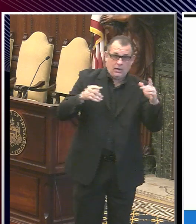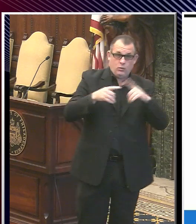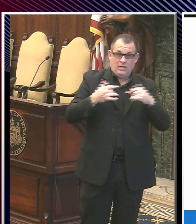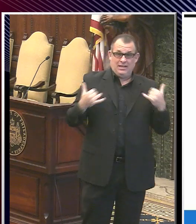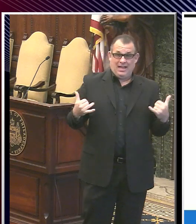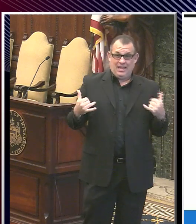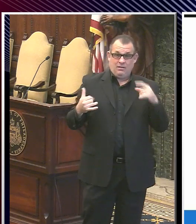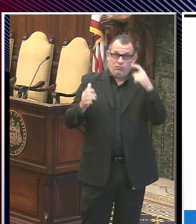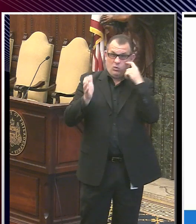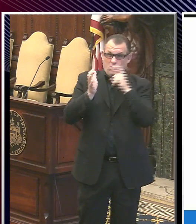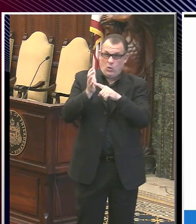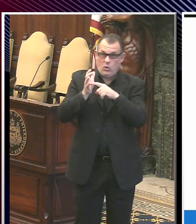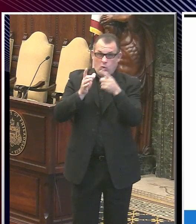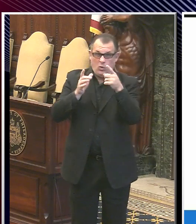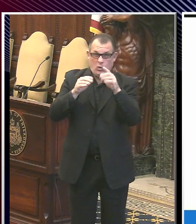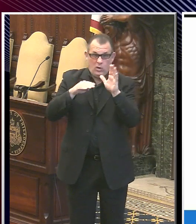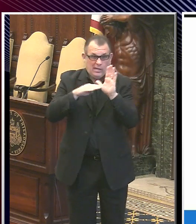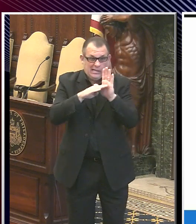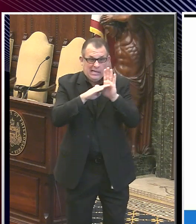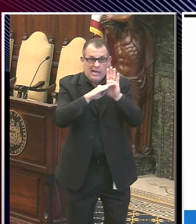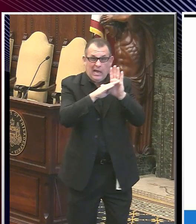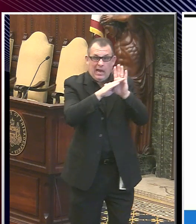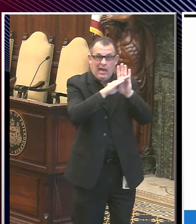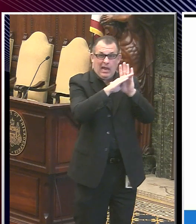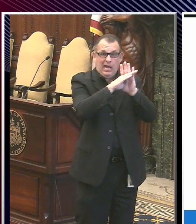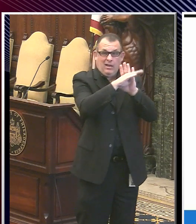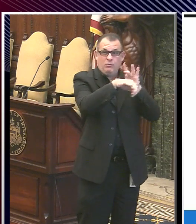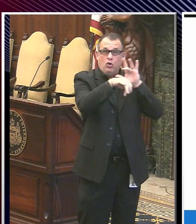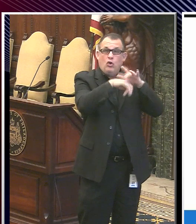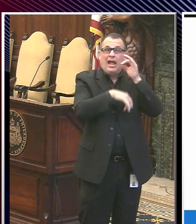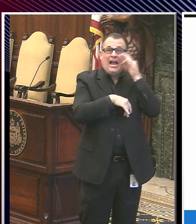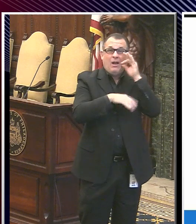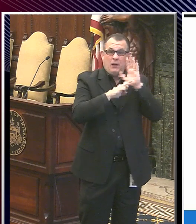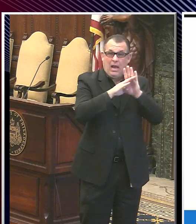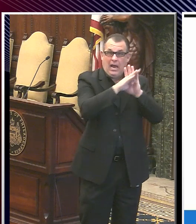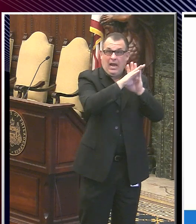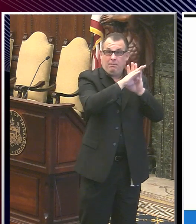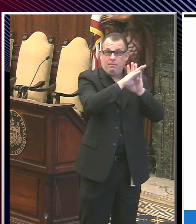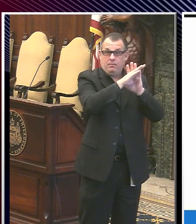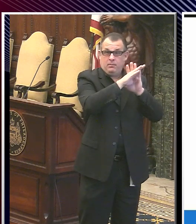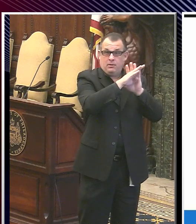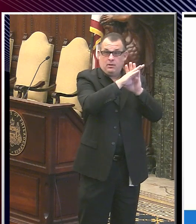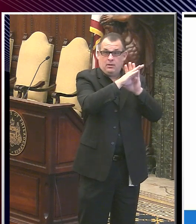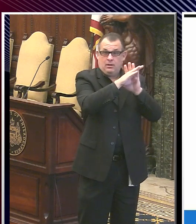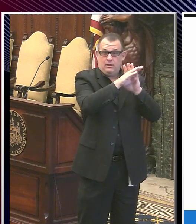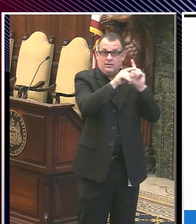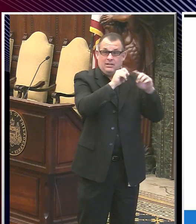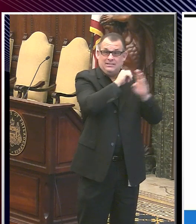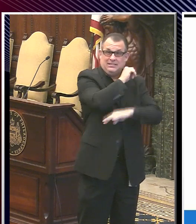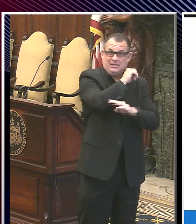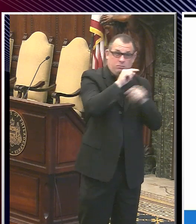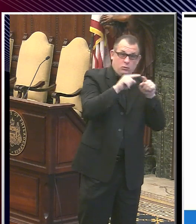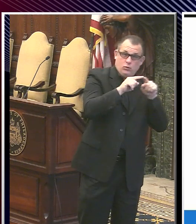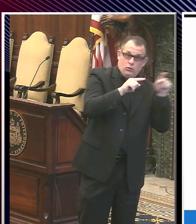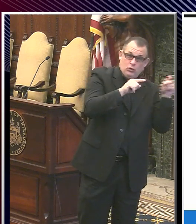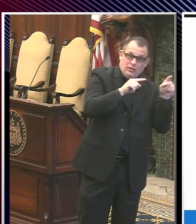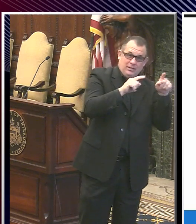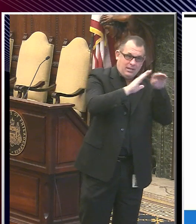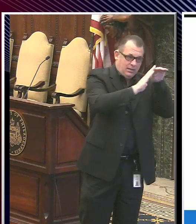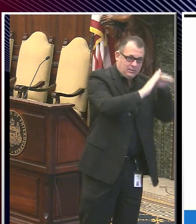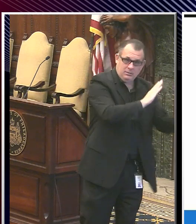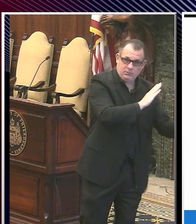in around early April with the epidemic in the spring wave, but since September, we've been rising at an exponential